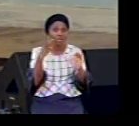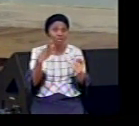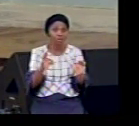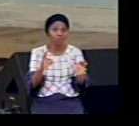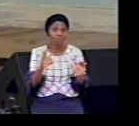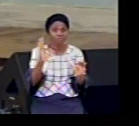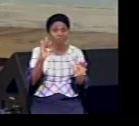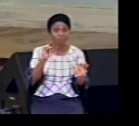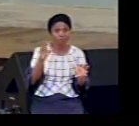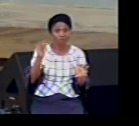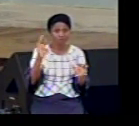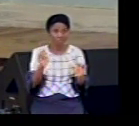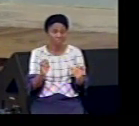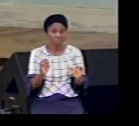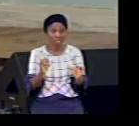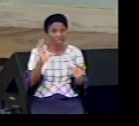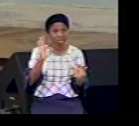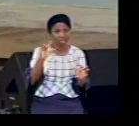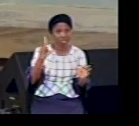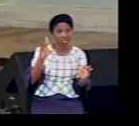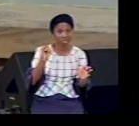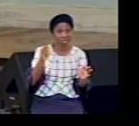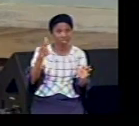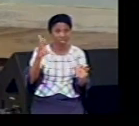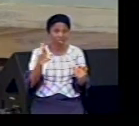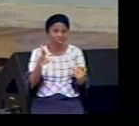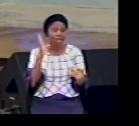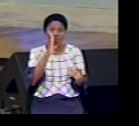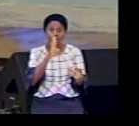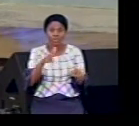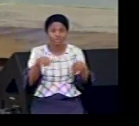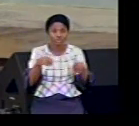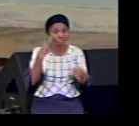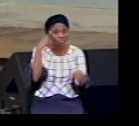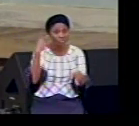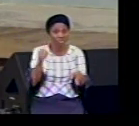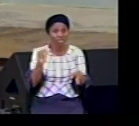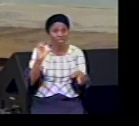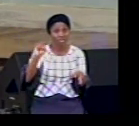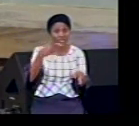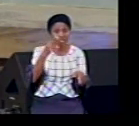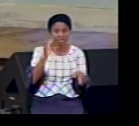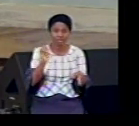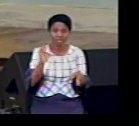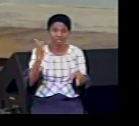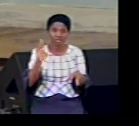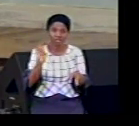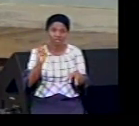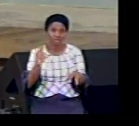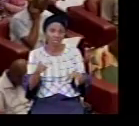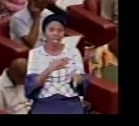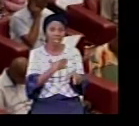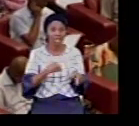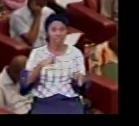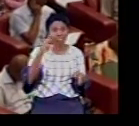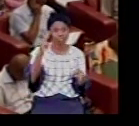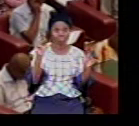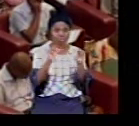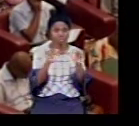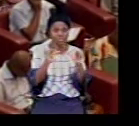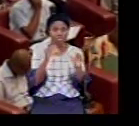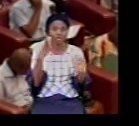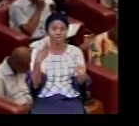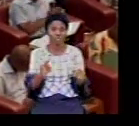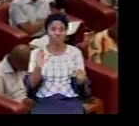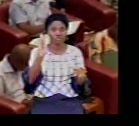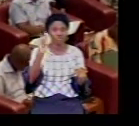flour be sold for a shekel, and two measures of barley for a